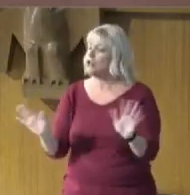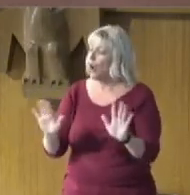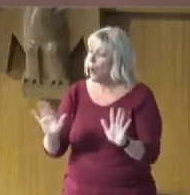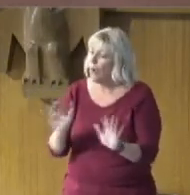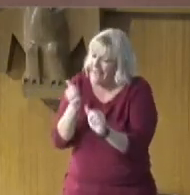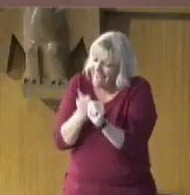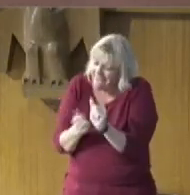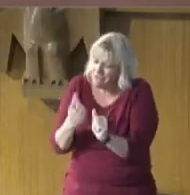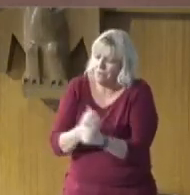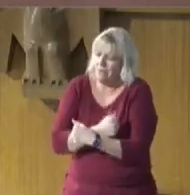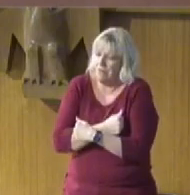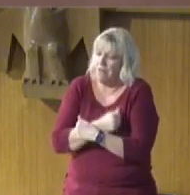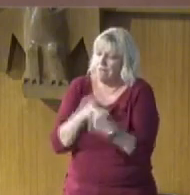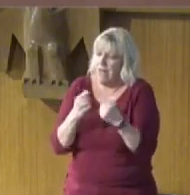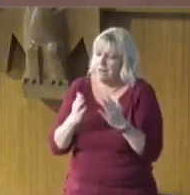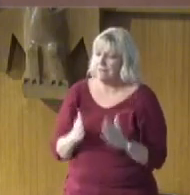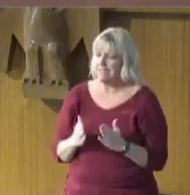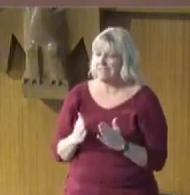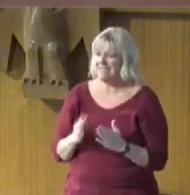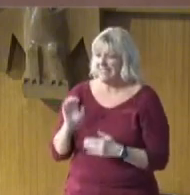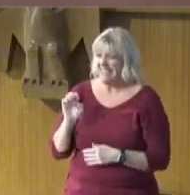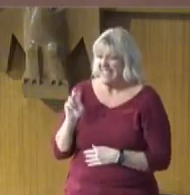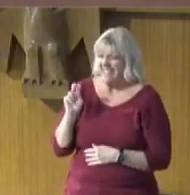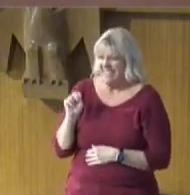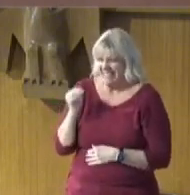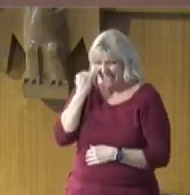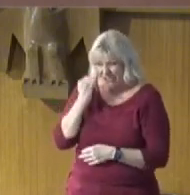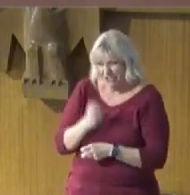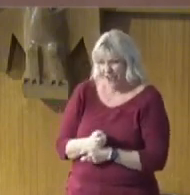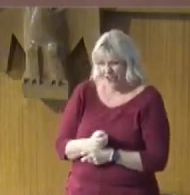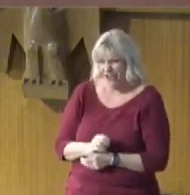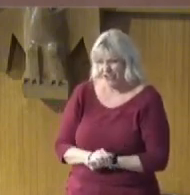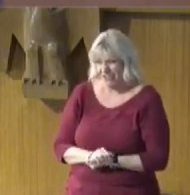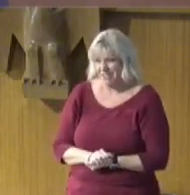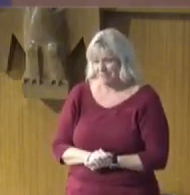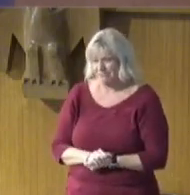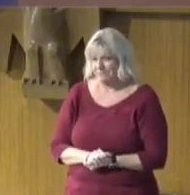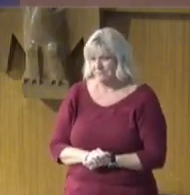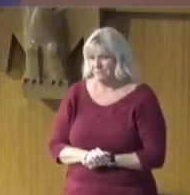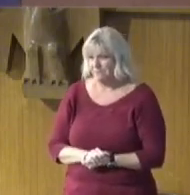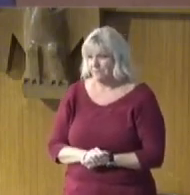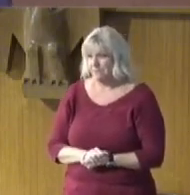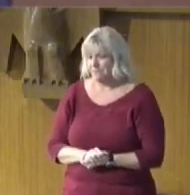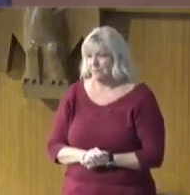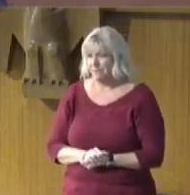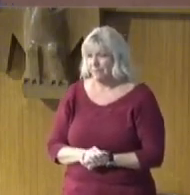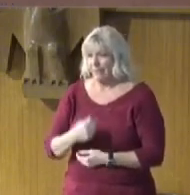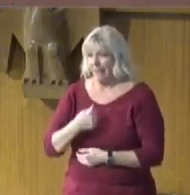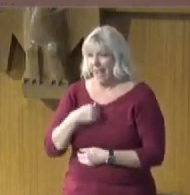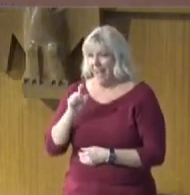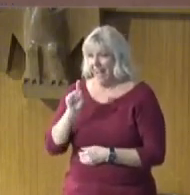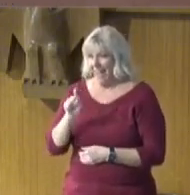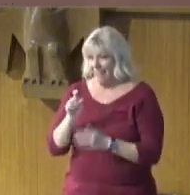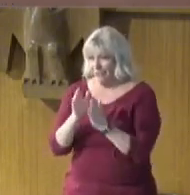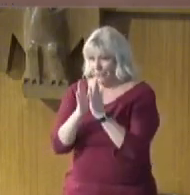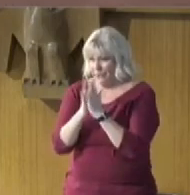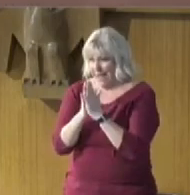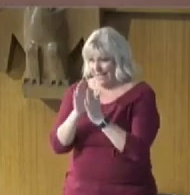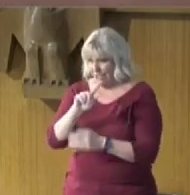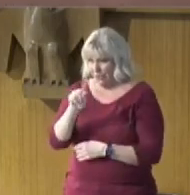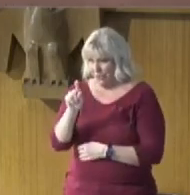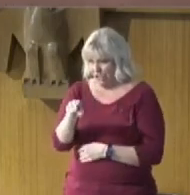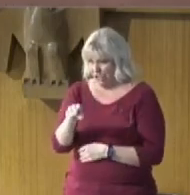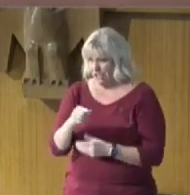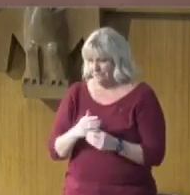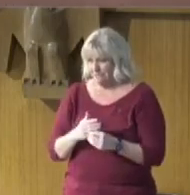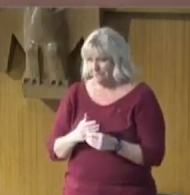love our enemies, even when it's extremely difficult. And I have to ask a question when we